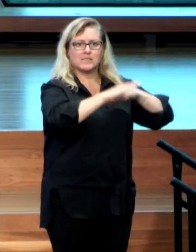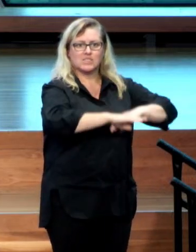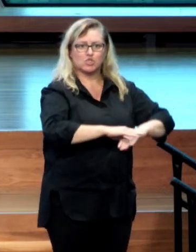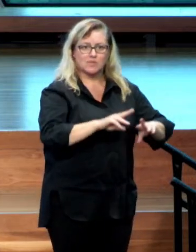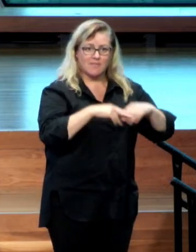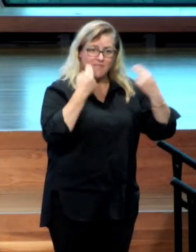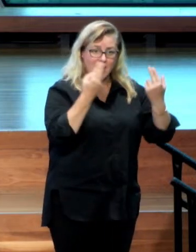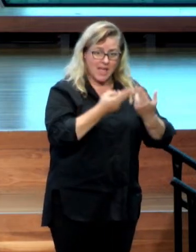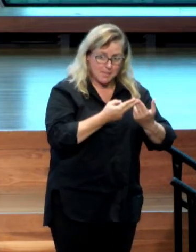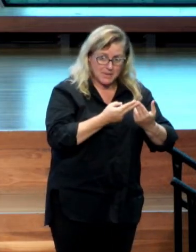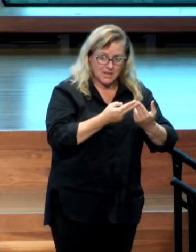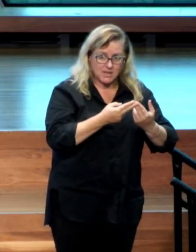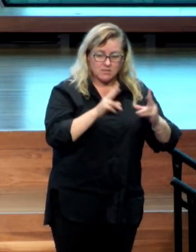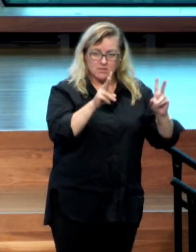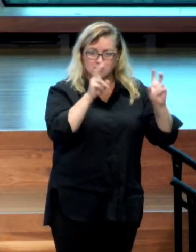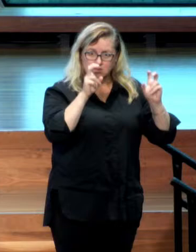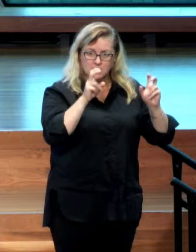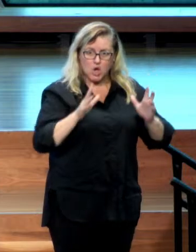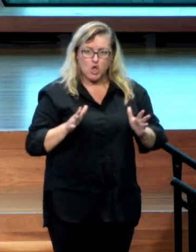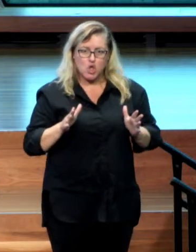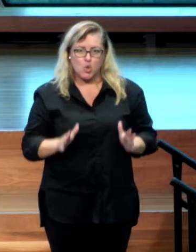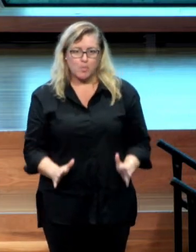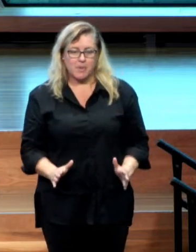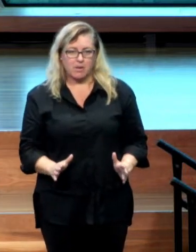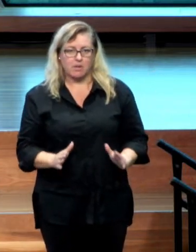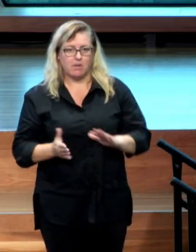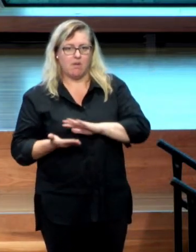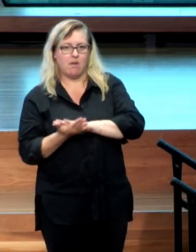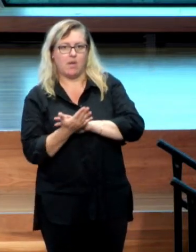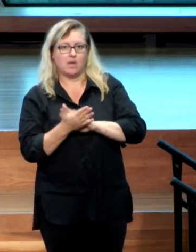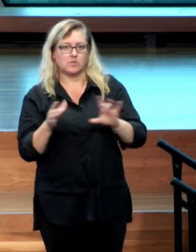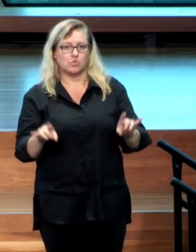be counted human under Australian law.